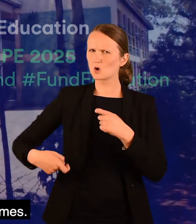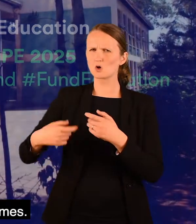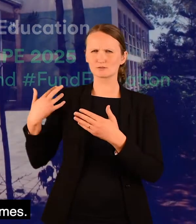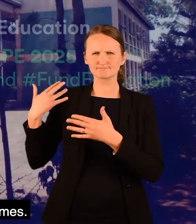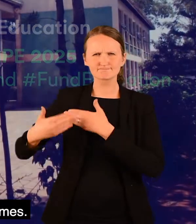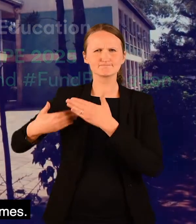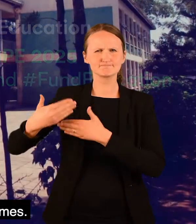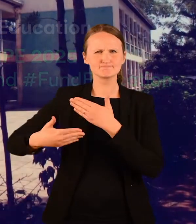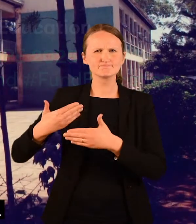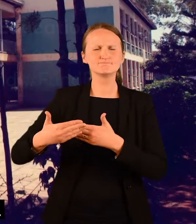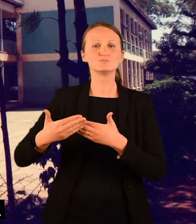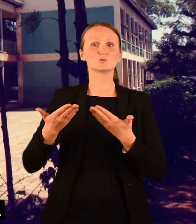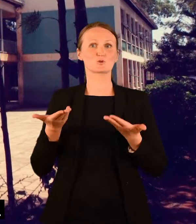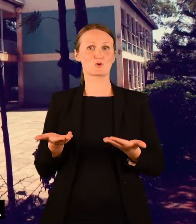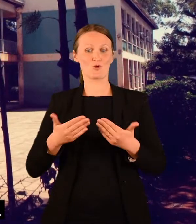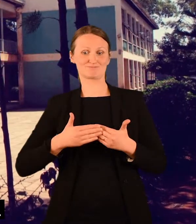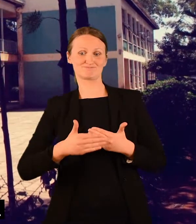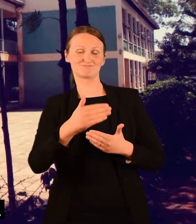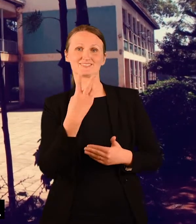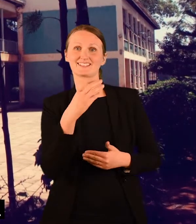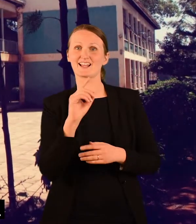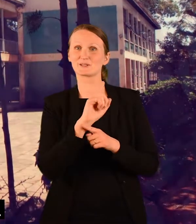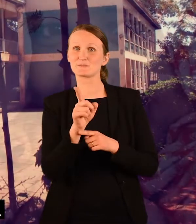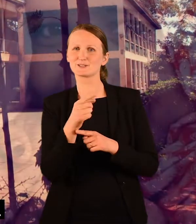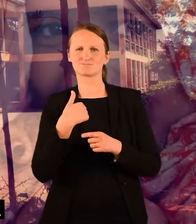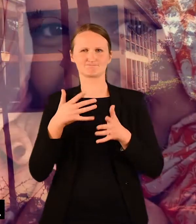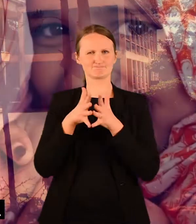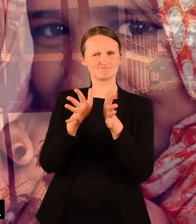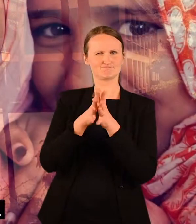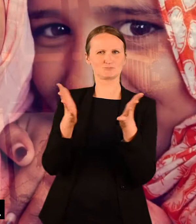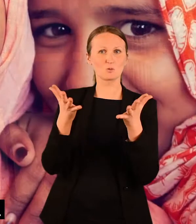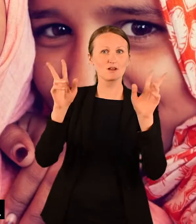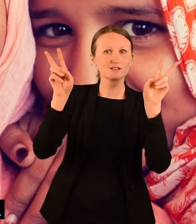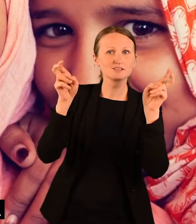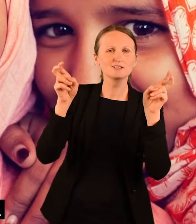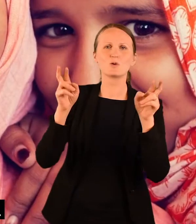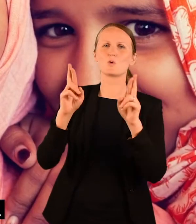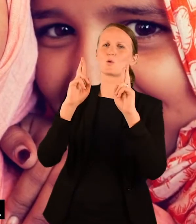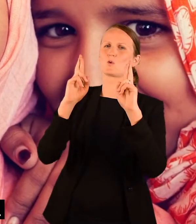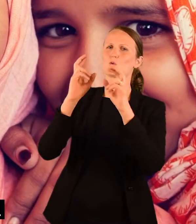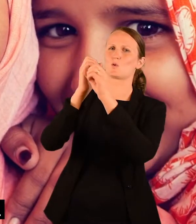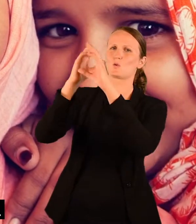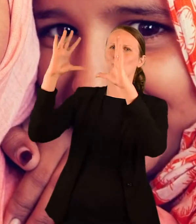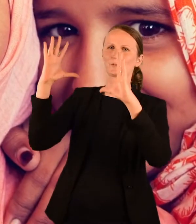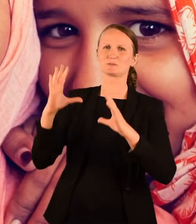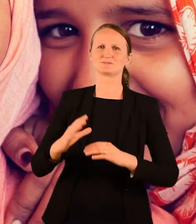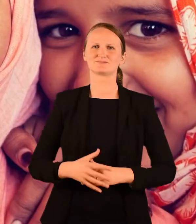through tough times, but for the next 30 minutes, we will talk to you about